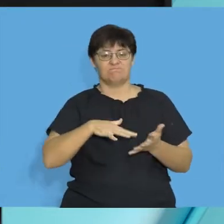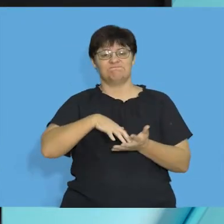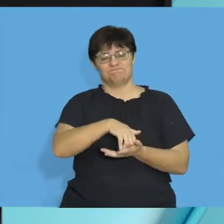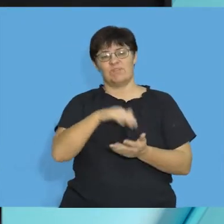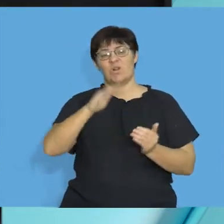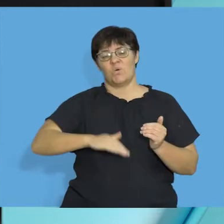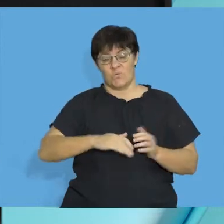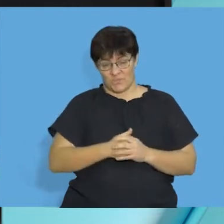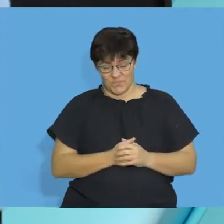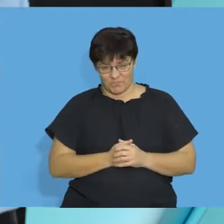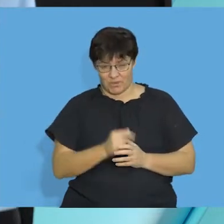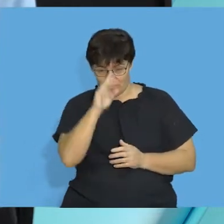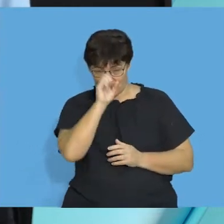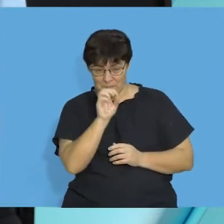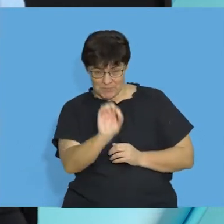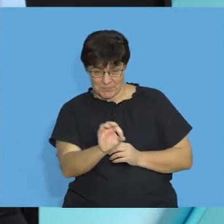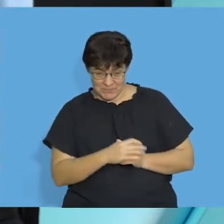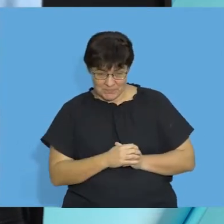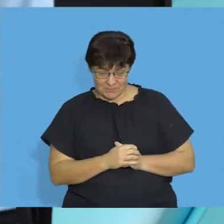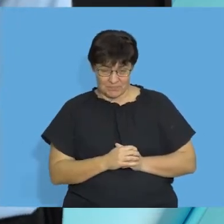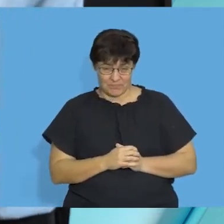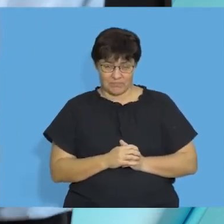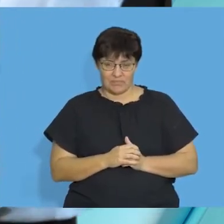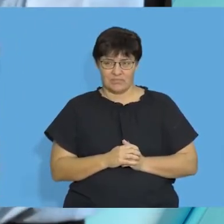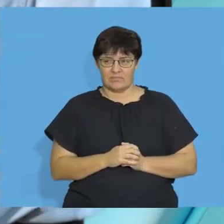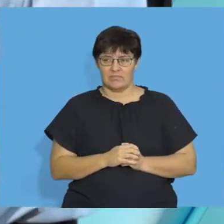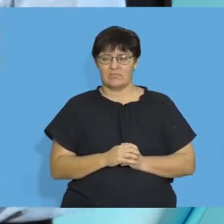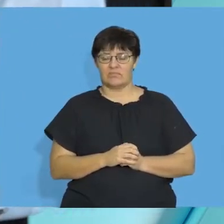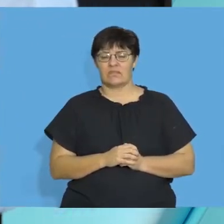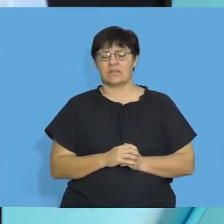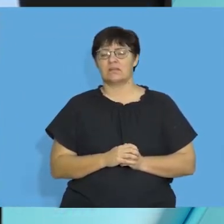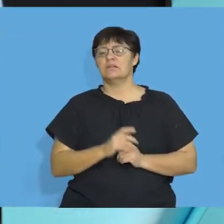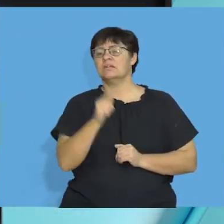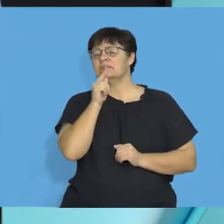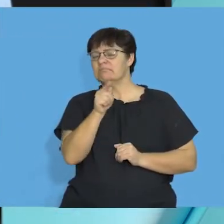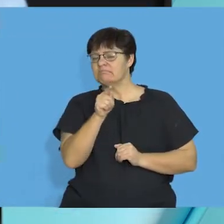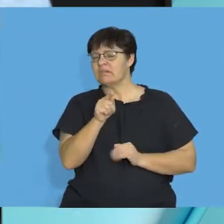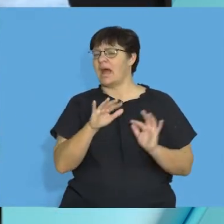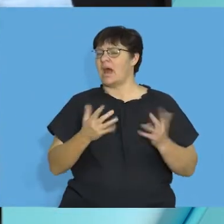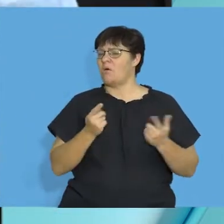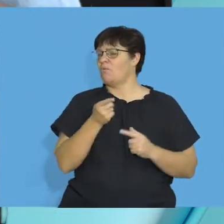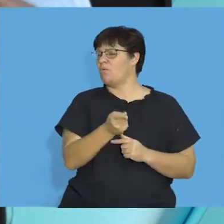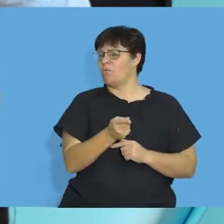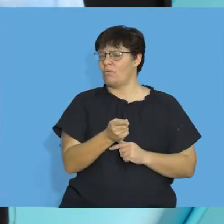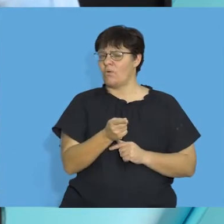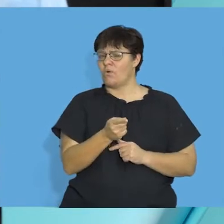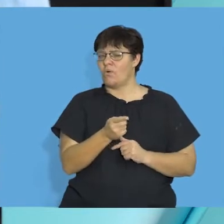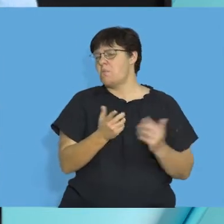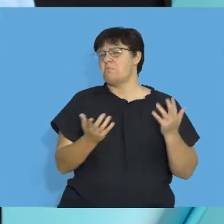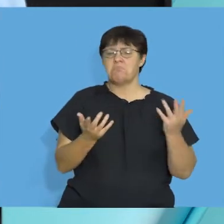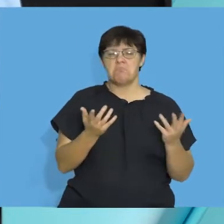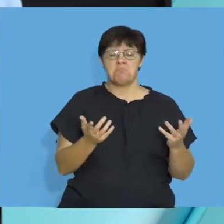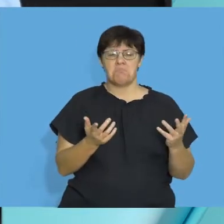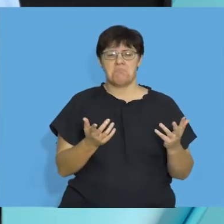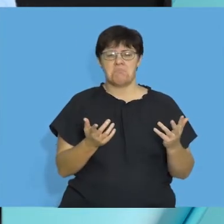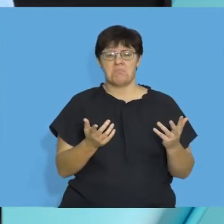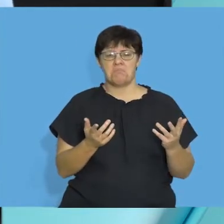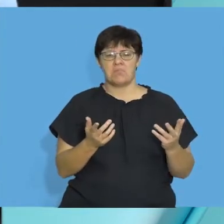flux. I hope you remember that. Now, this was the state of affairs in the middle of the sort